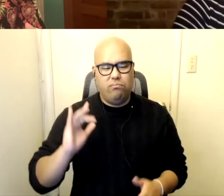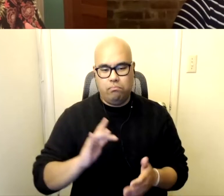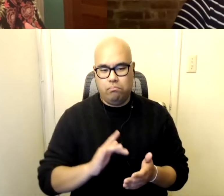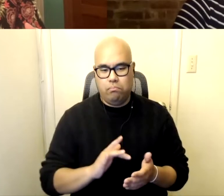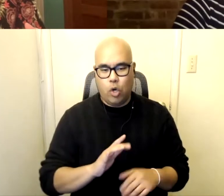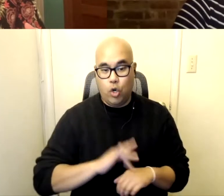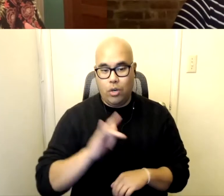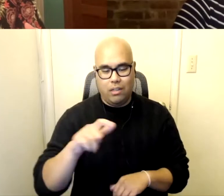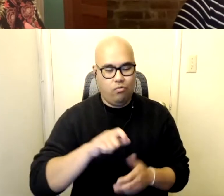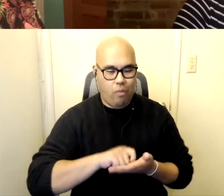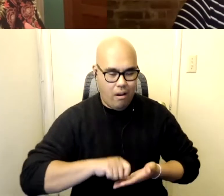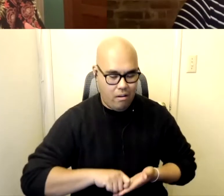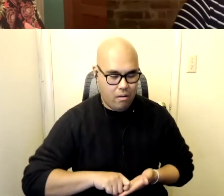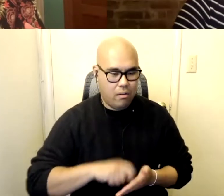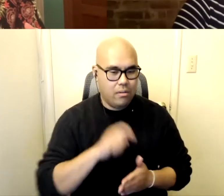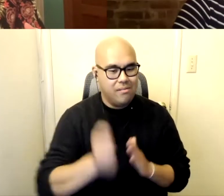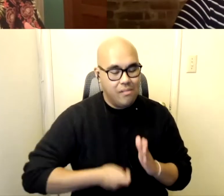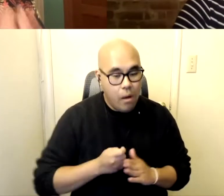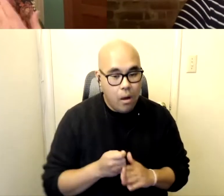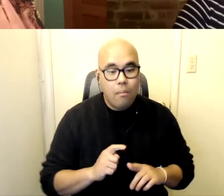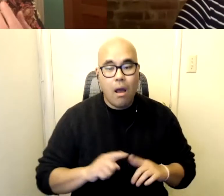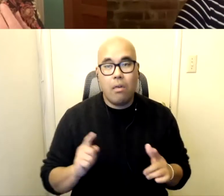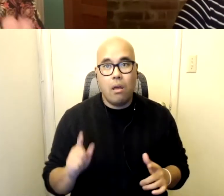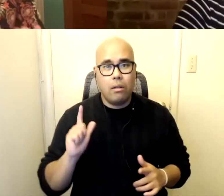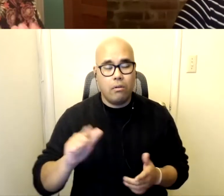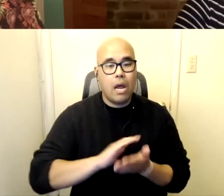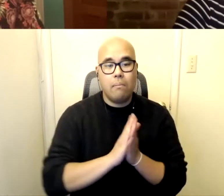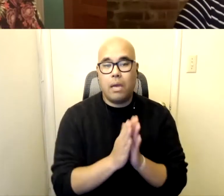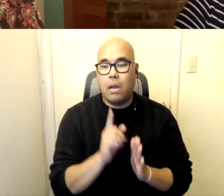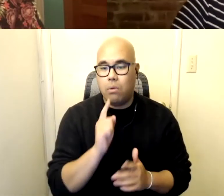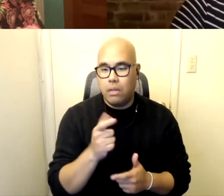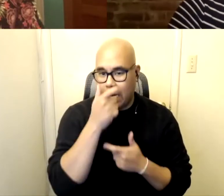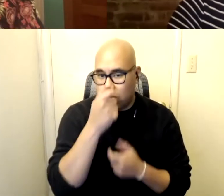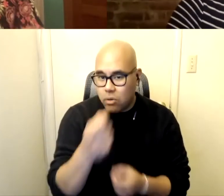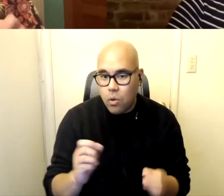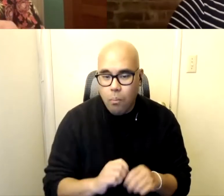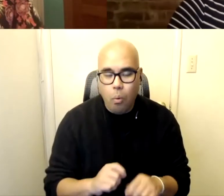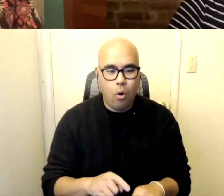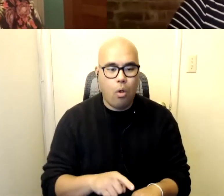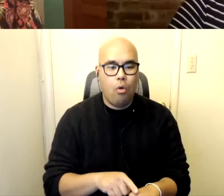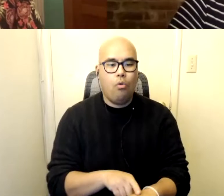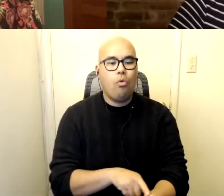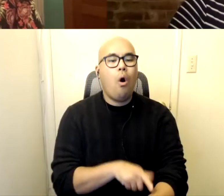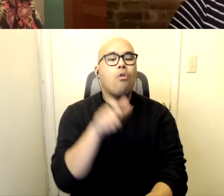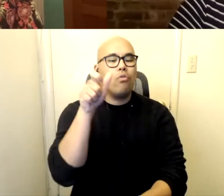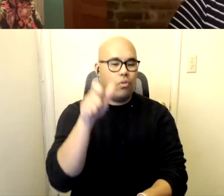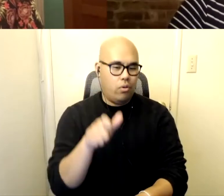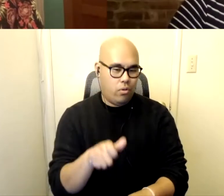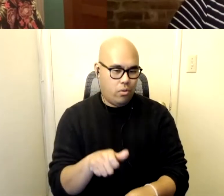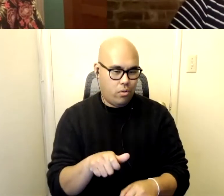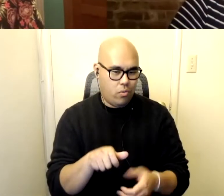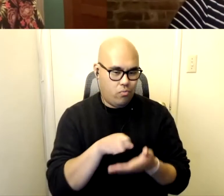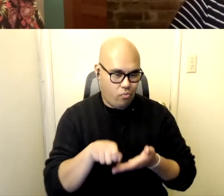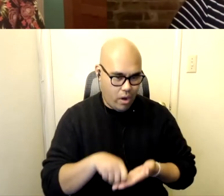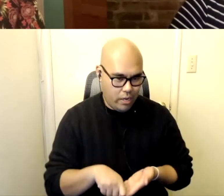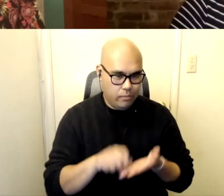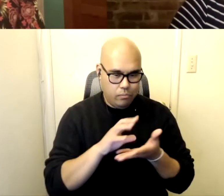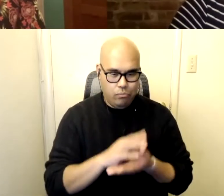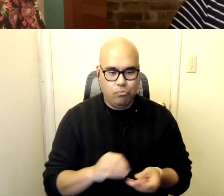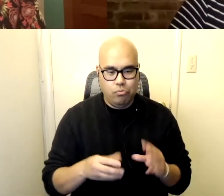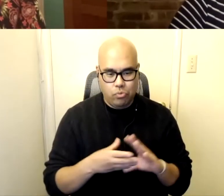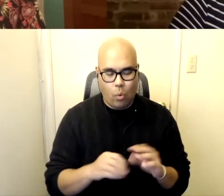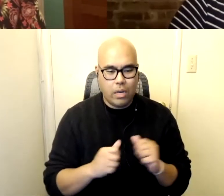I became really interested in longer work and how longer work gets put together,